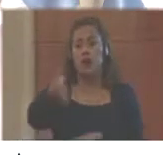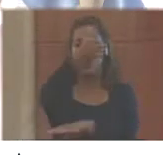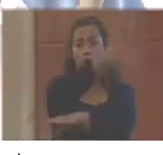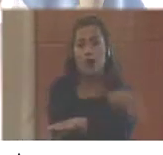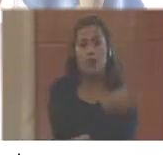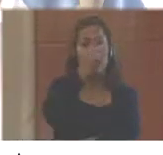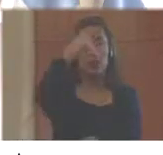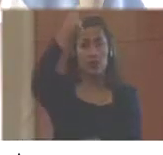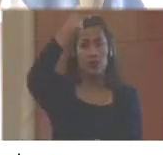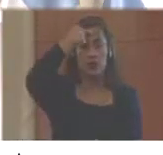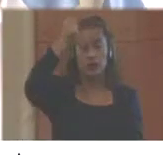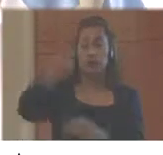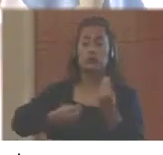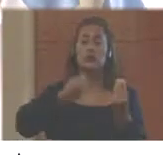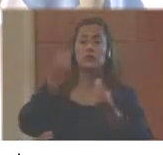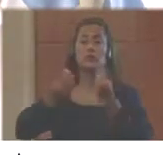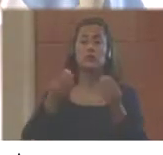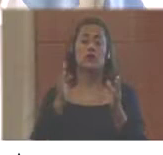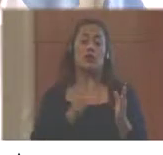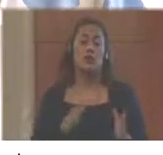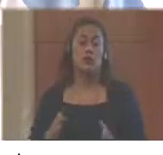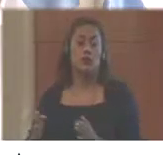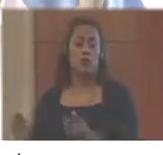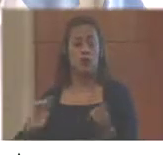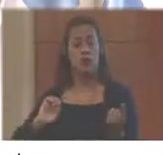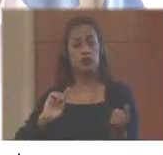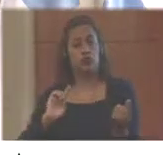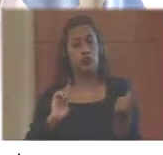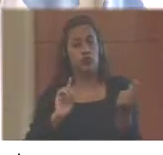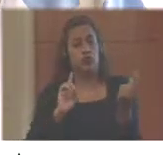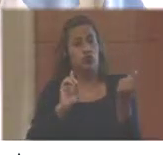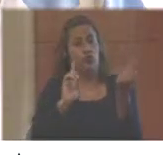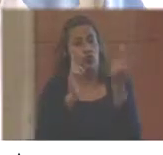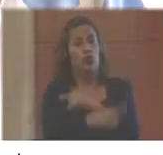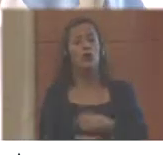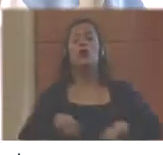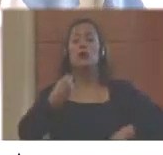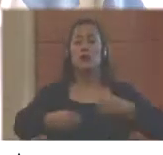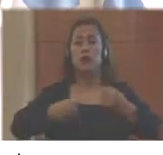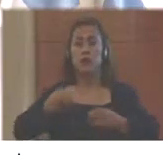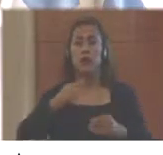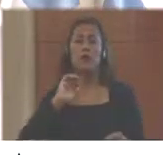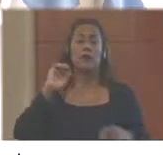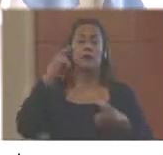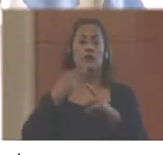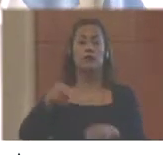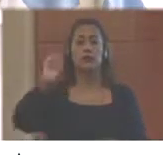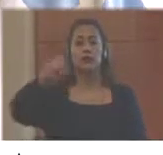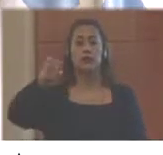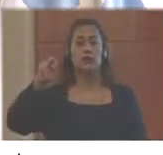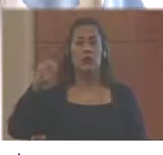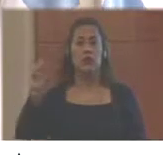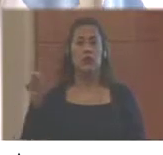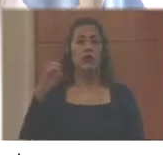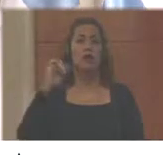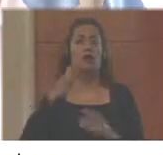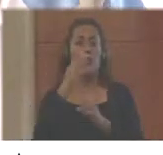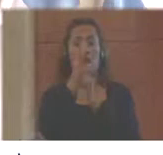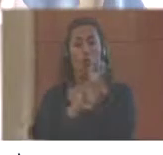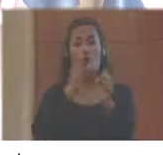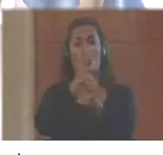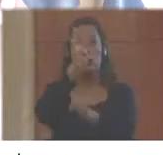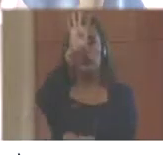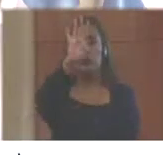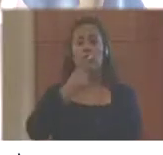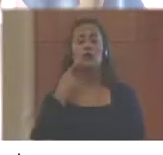that Honduras had in the last mandate of period of government was that it started initiated